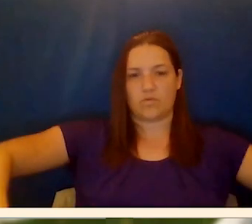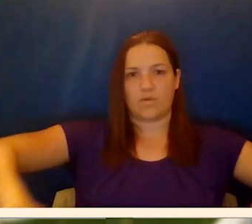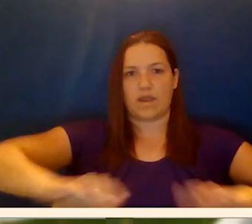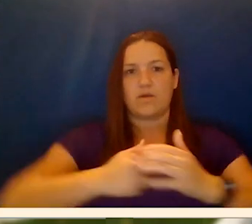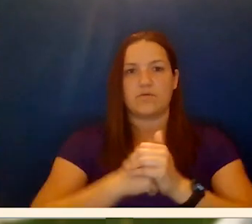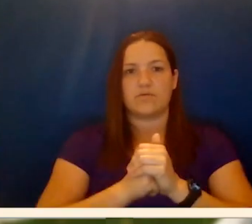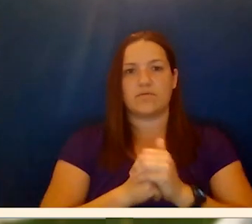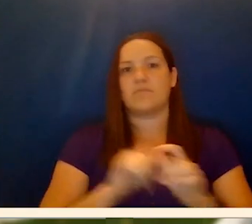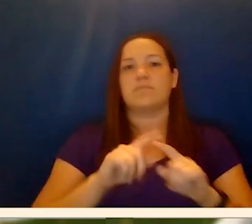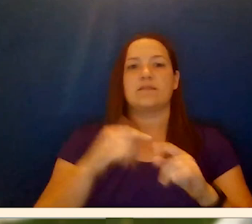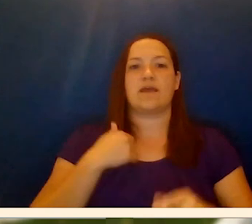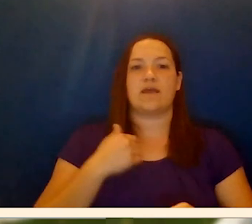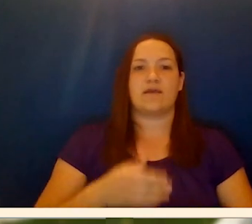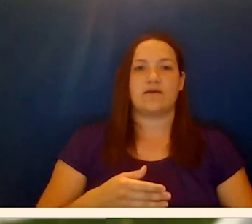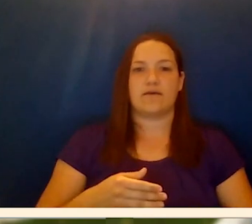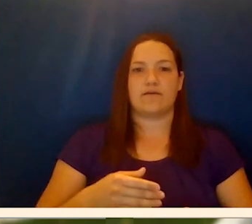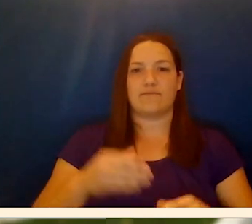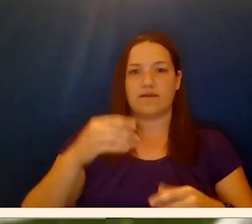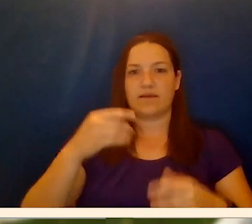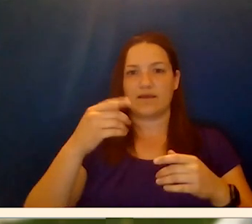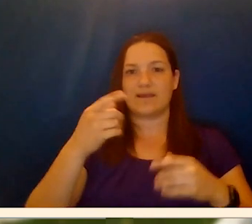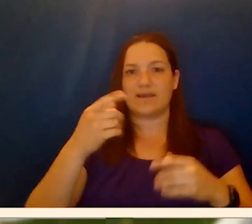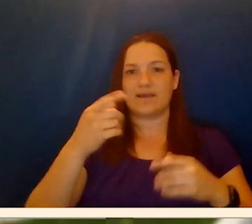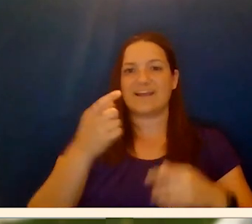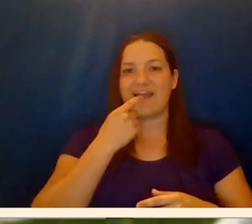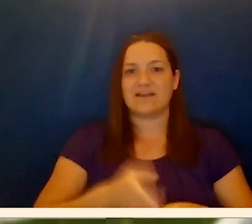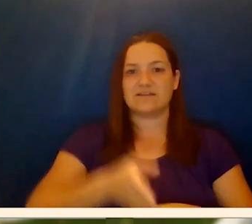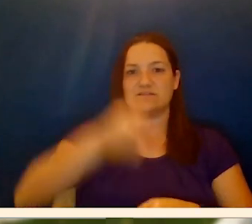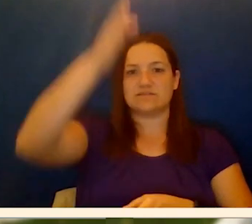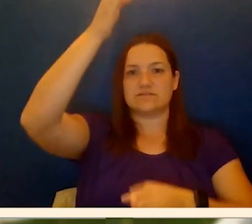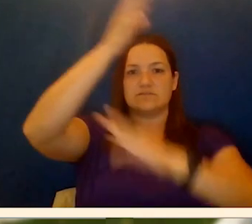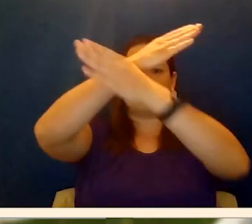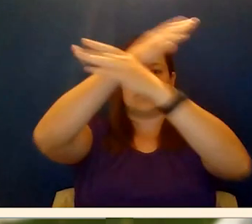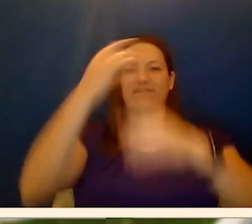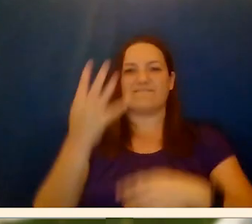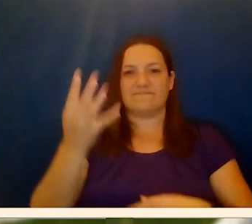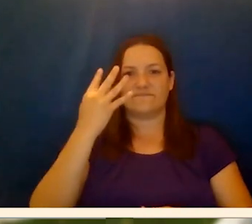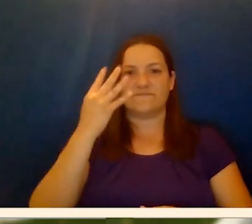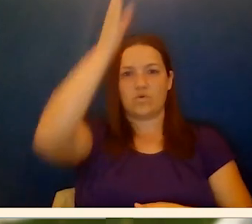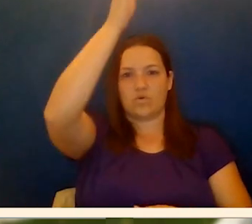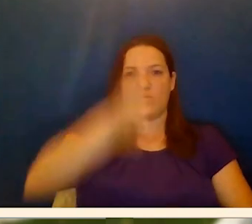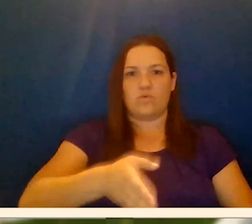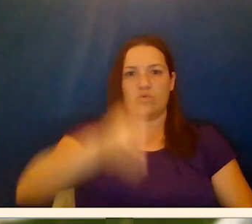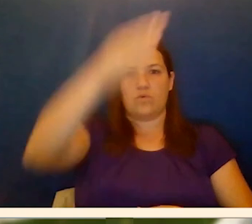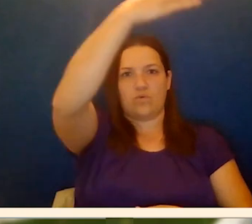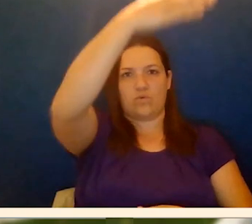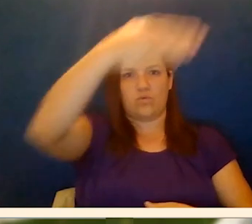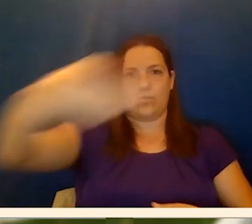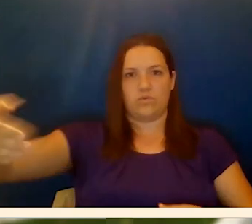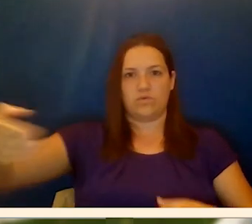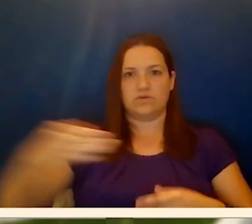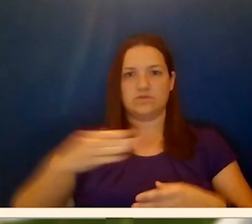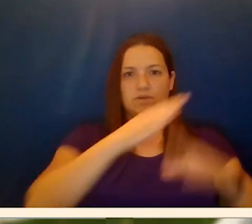plexiglass that separates into 4 so people can sit, and be fully protected from one another. So they don't necessarily hit